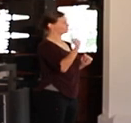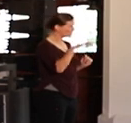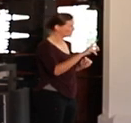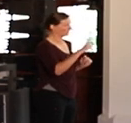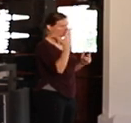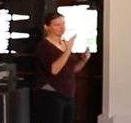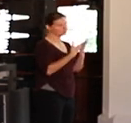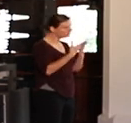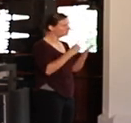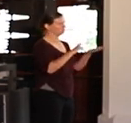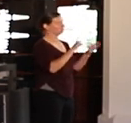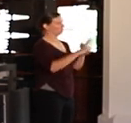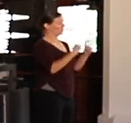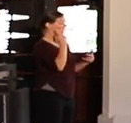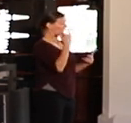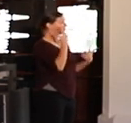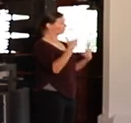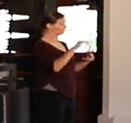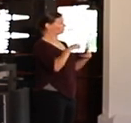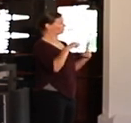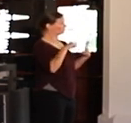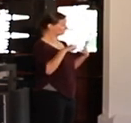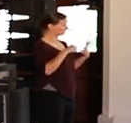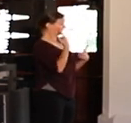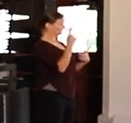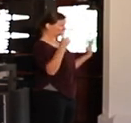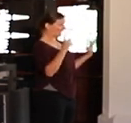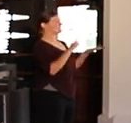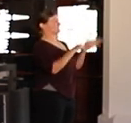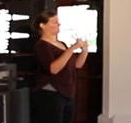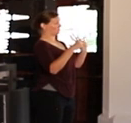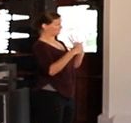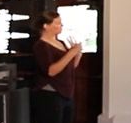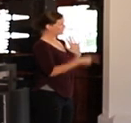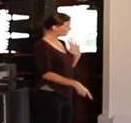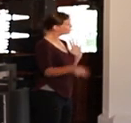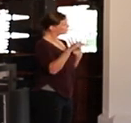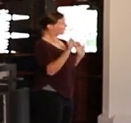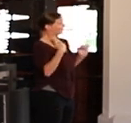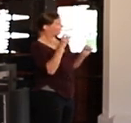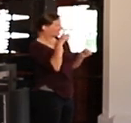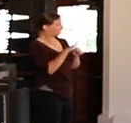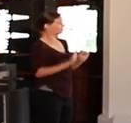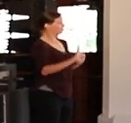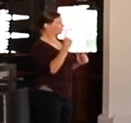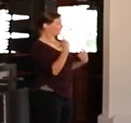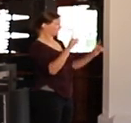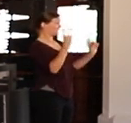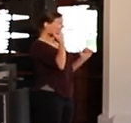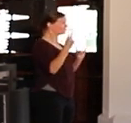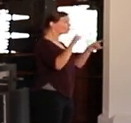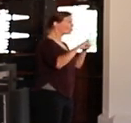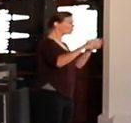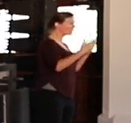you, if you do these three things, I can almost guarantee success. Because with going to class, chances are